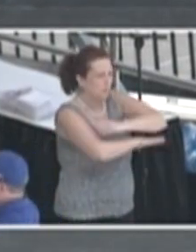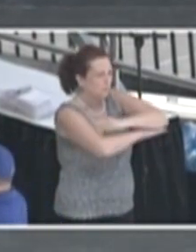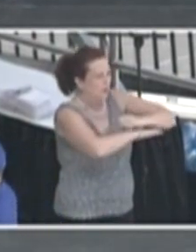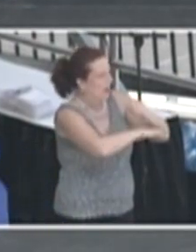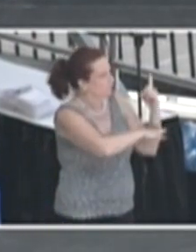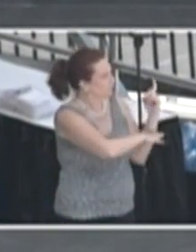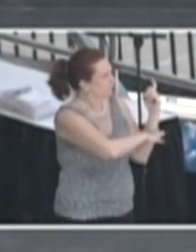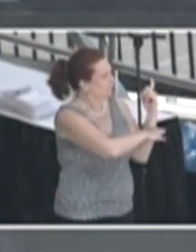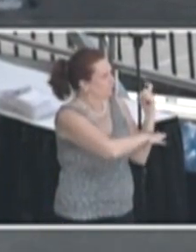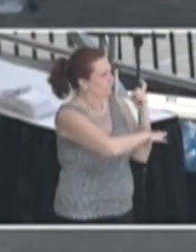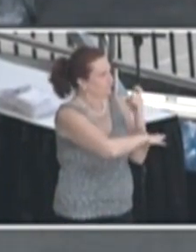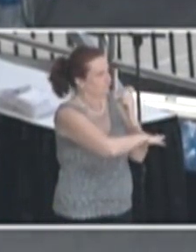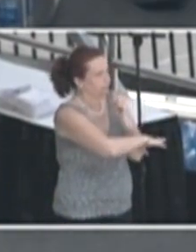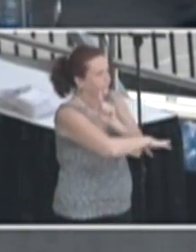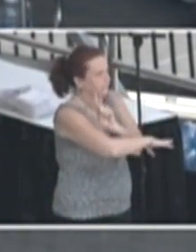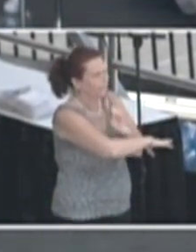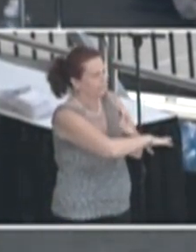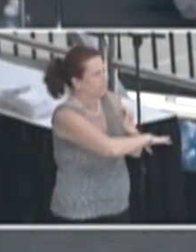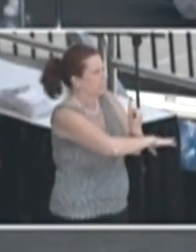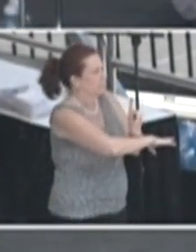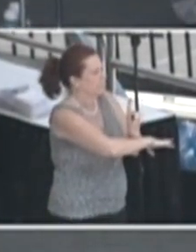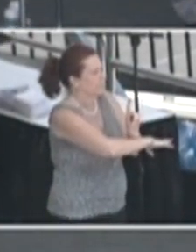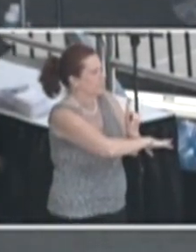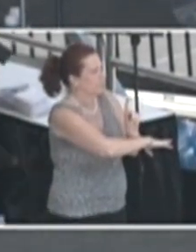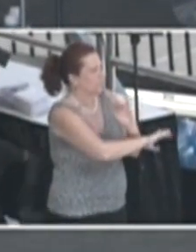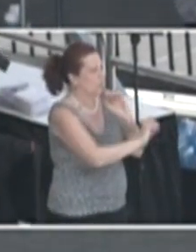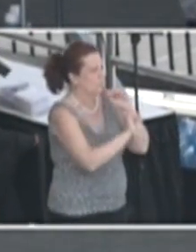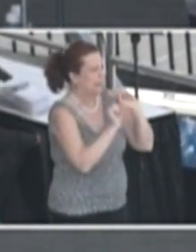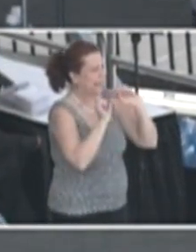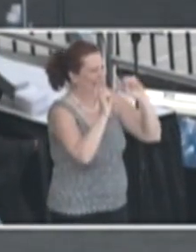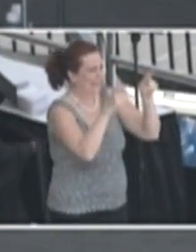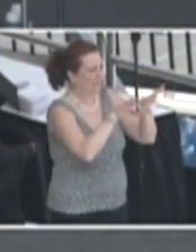so that she can award the degrees.